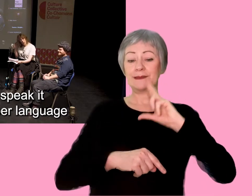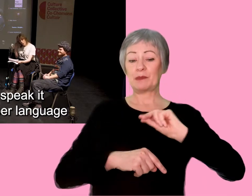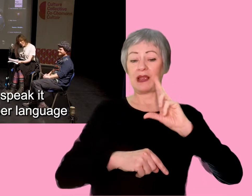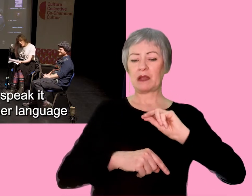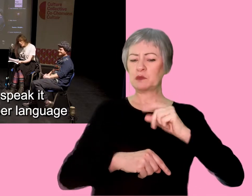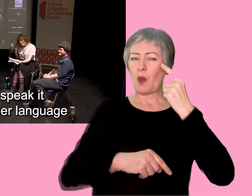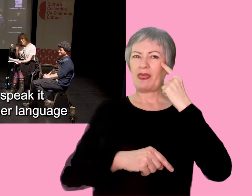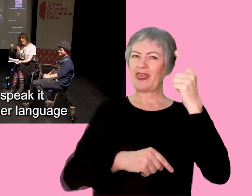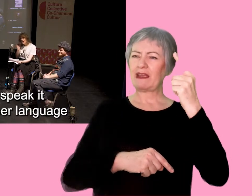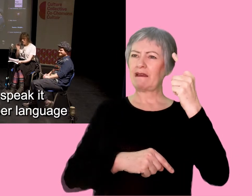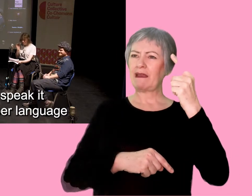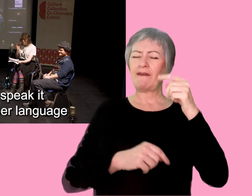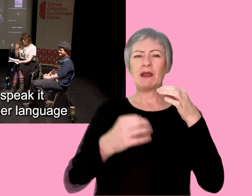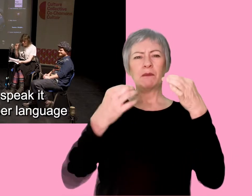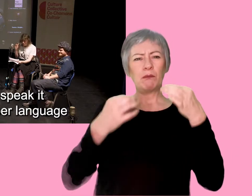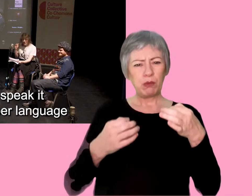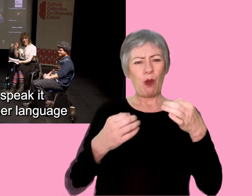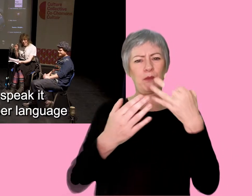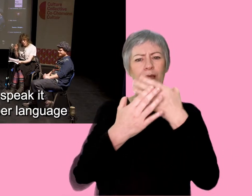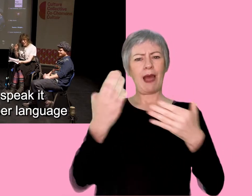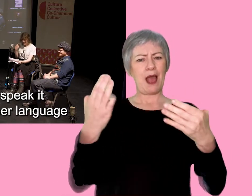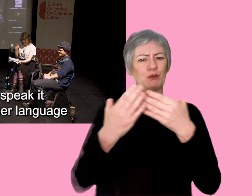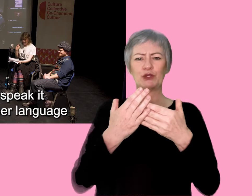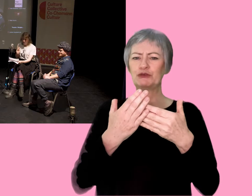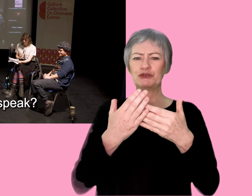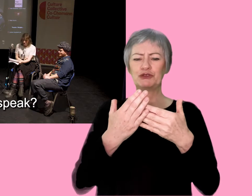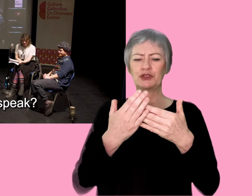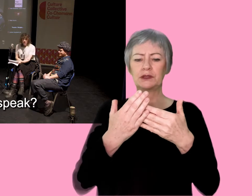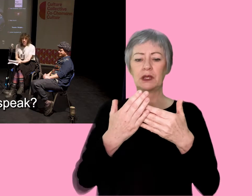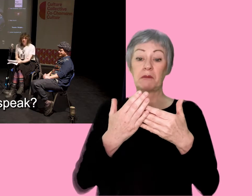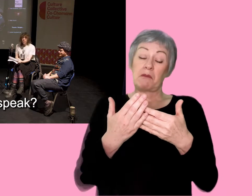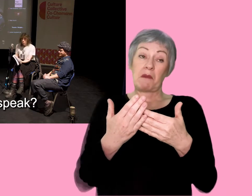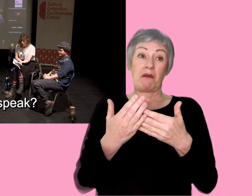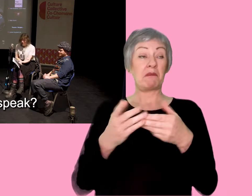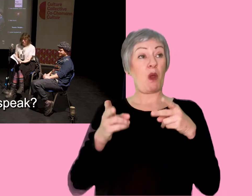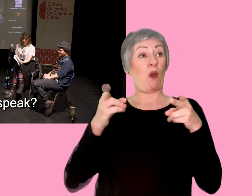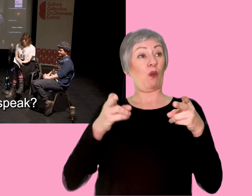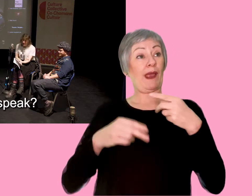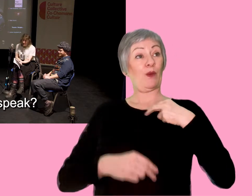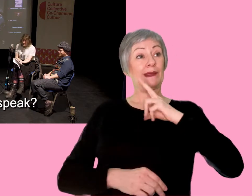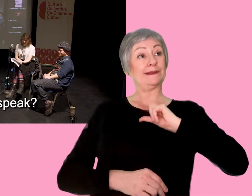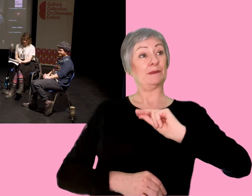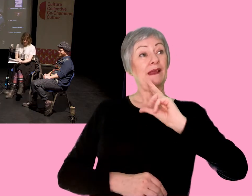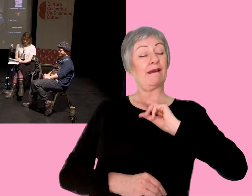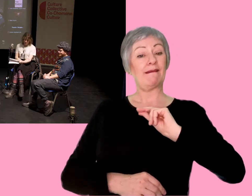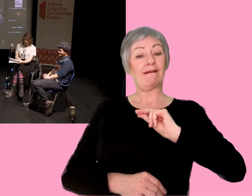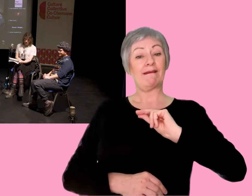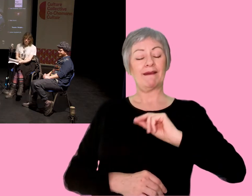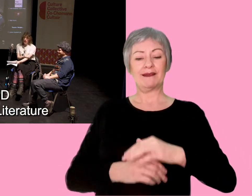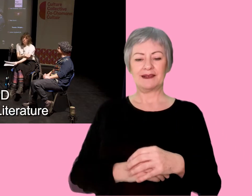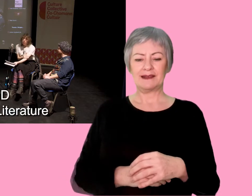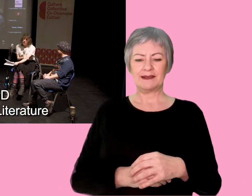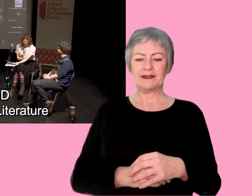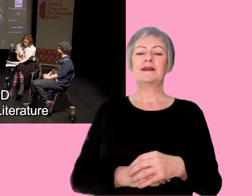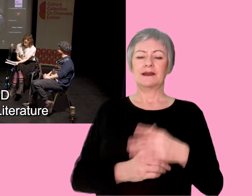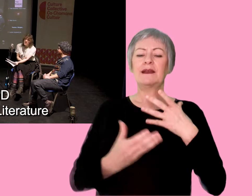dinna think of it as a proper language, but just the way we speak?